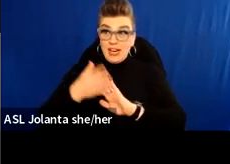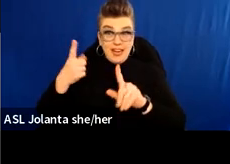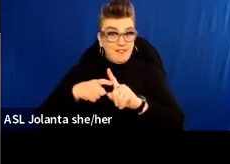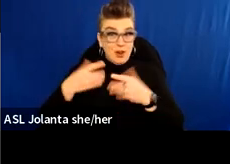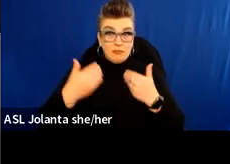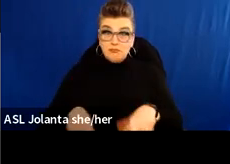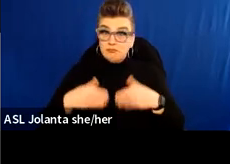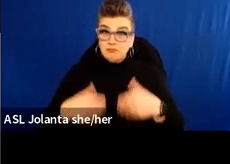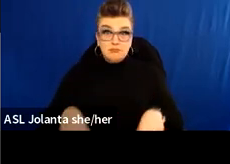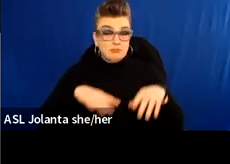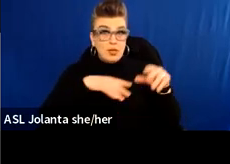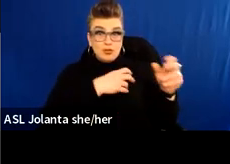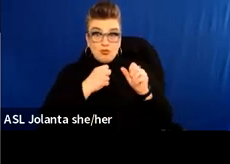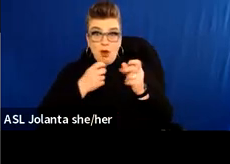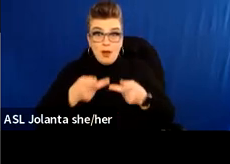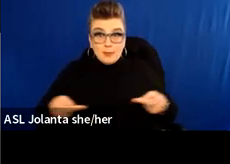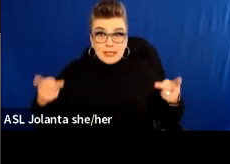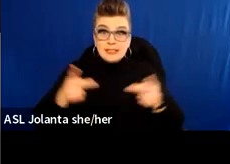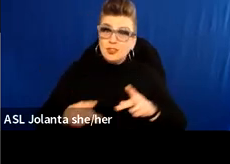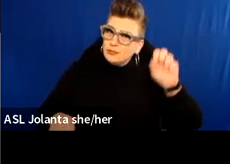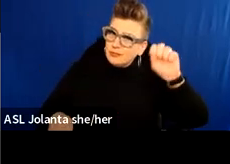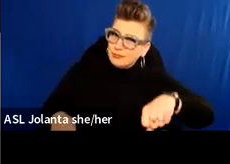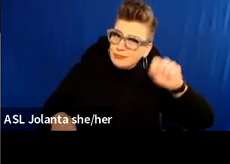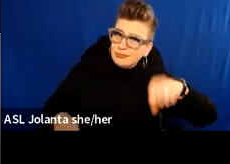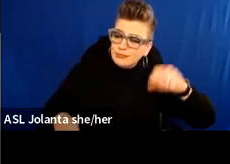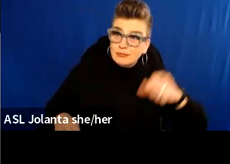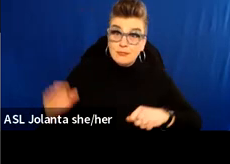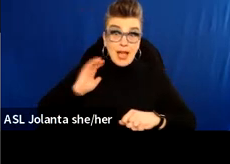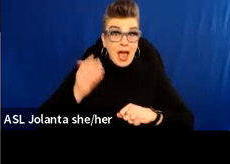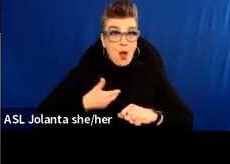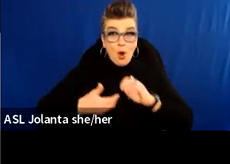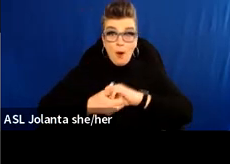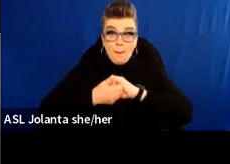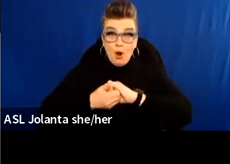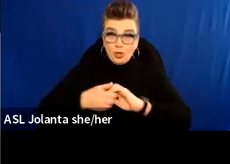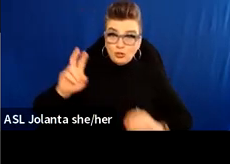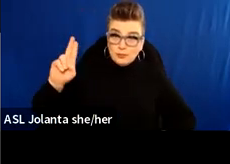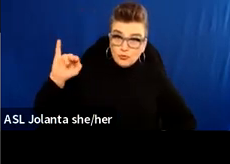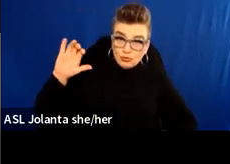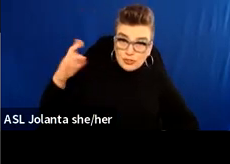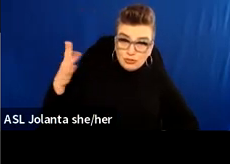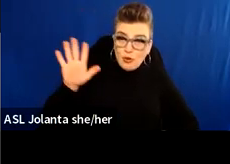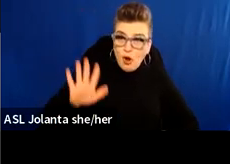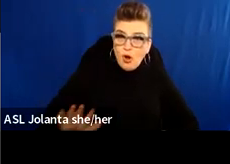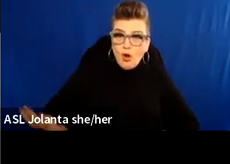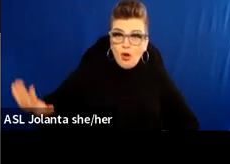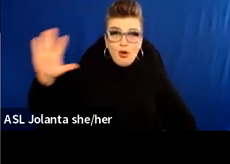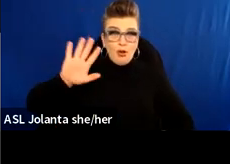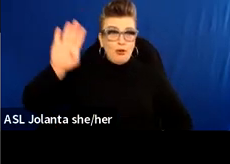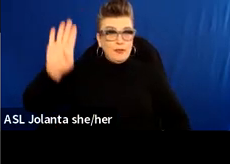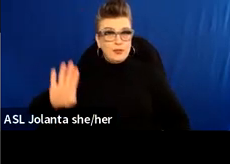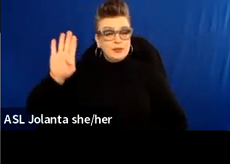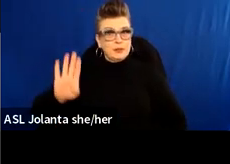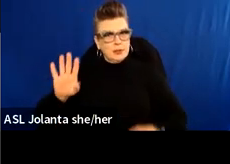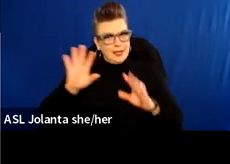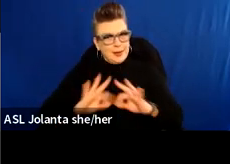that's true we have really rich partnerships across the city and it's very important that we